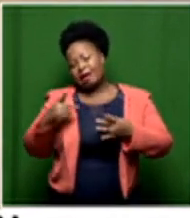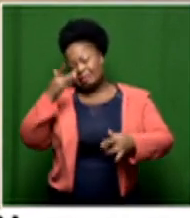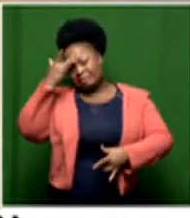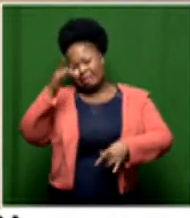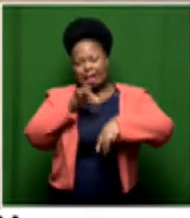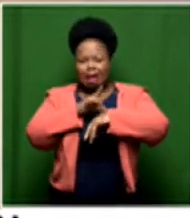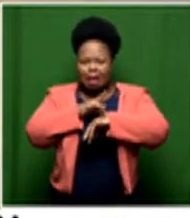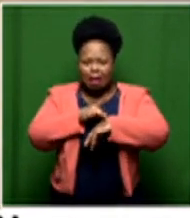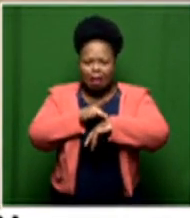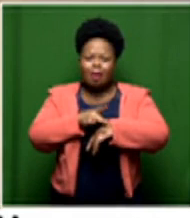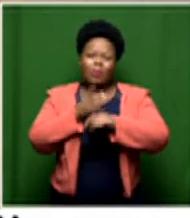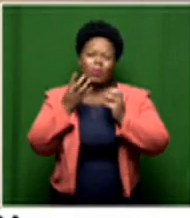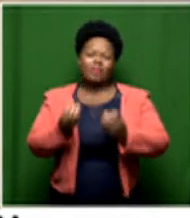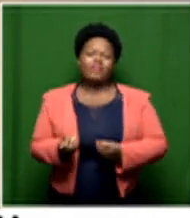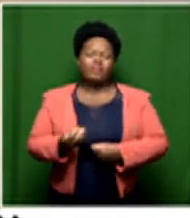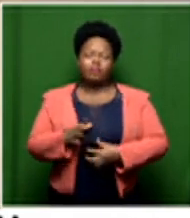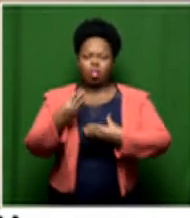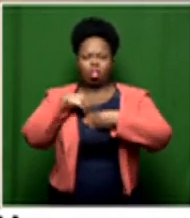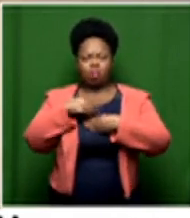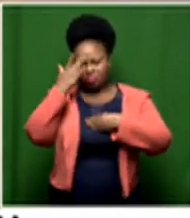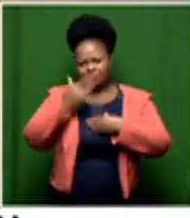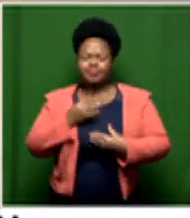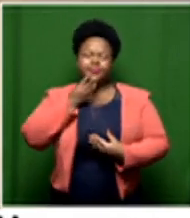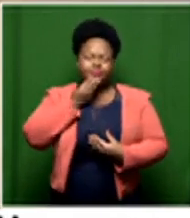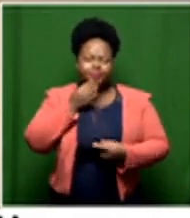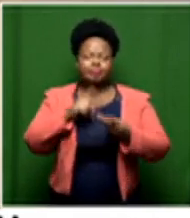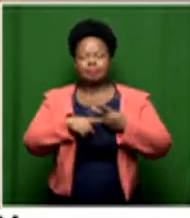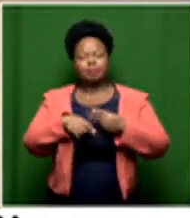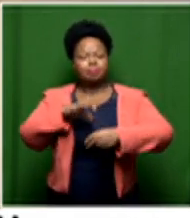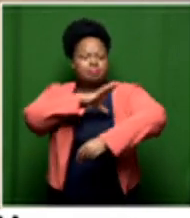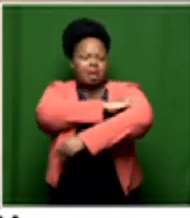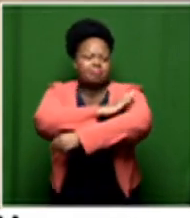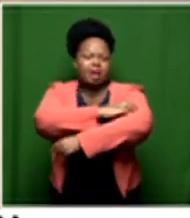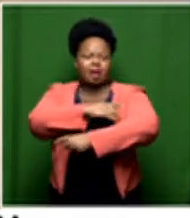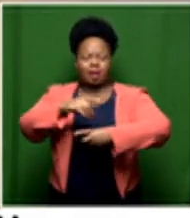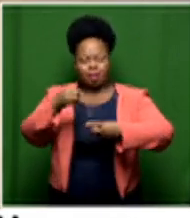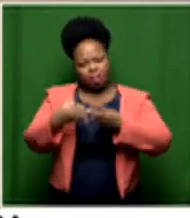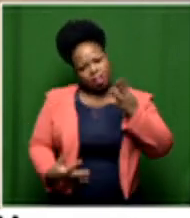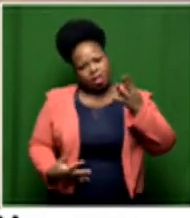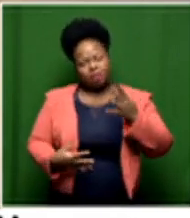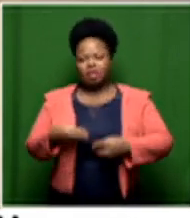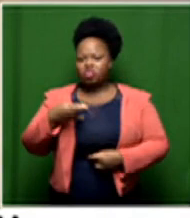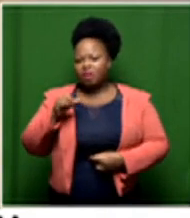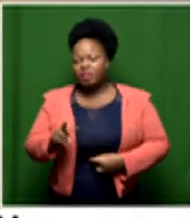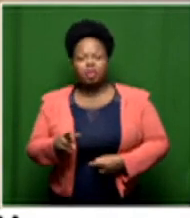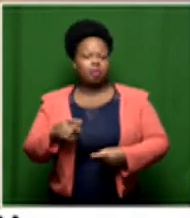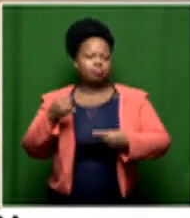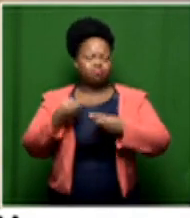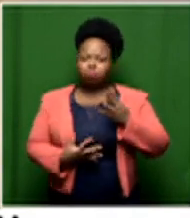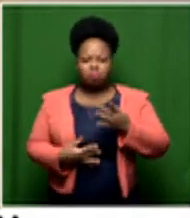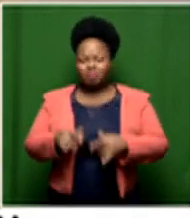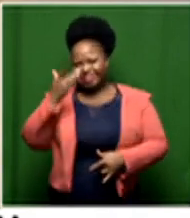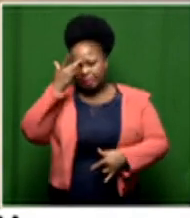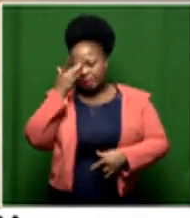all become accustomed to, people with comorbidities, diabetes, hypertension, and so on, HIV, then we